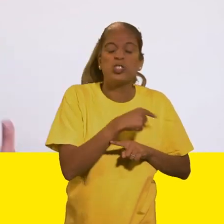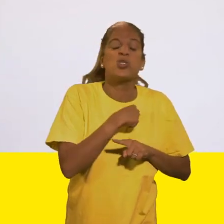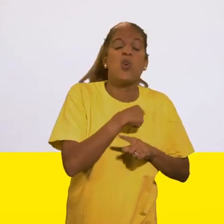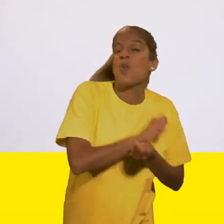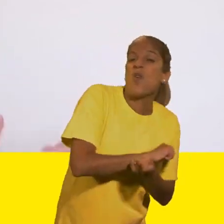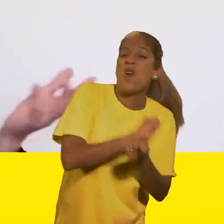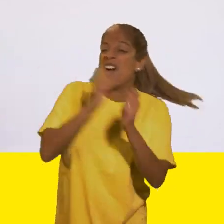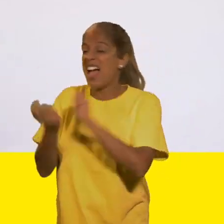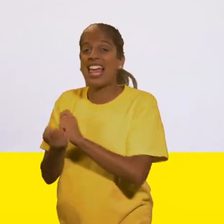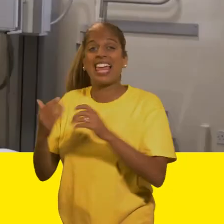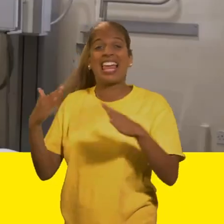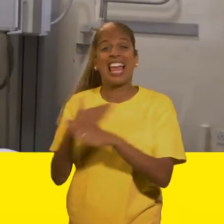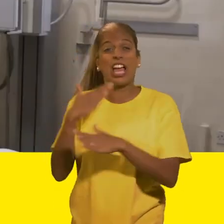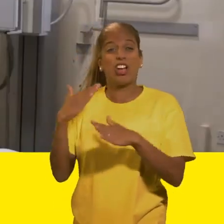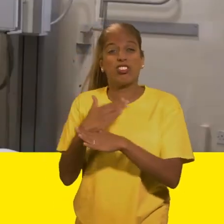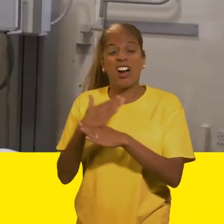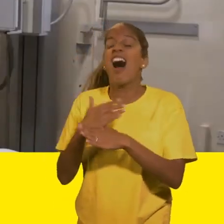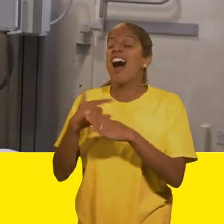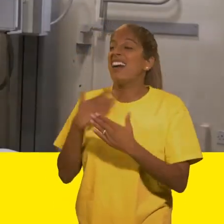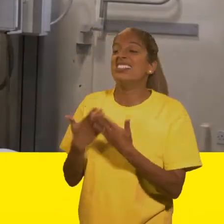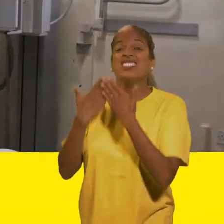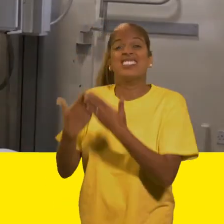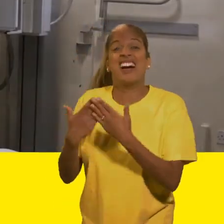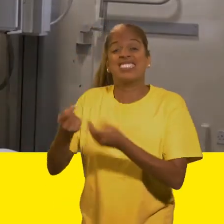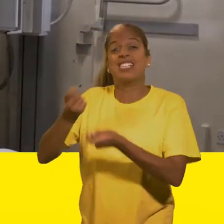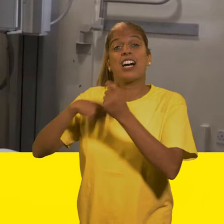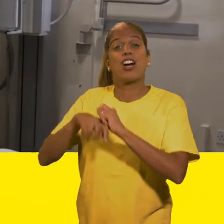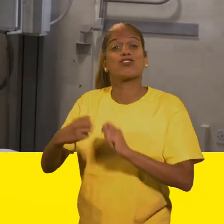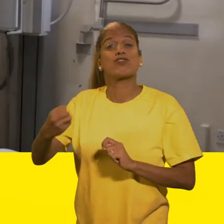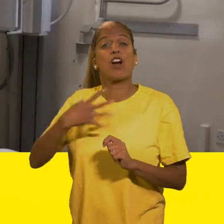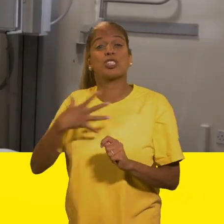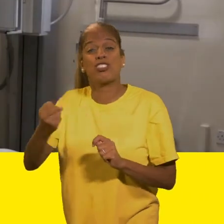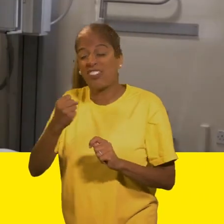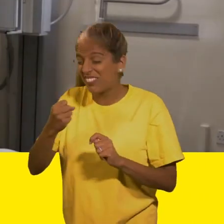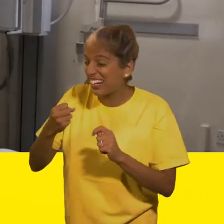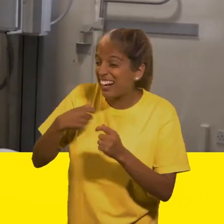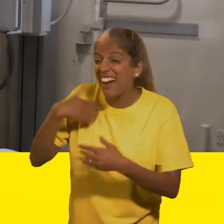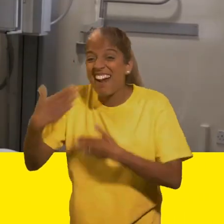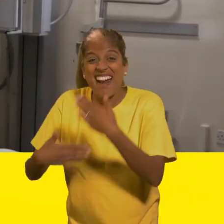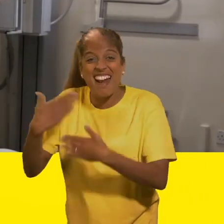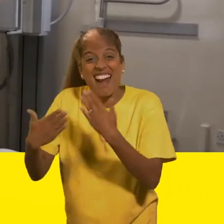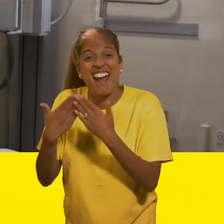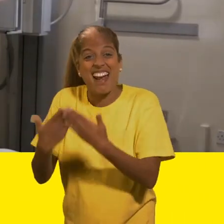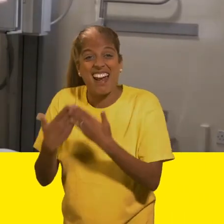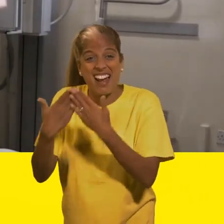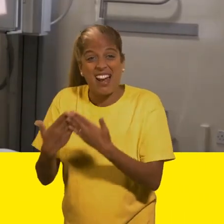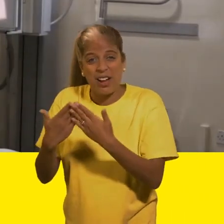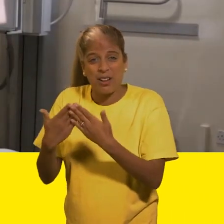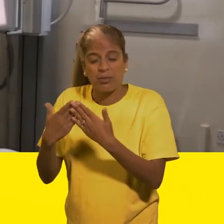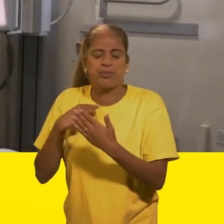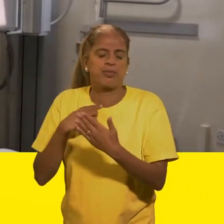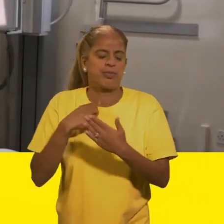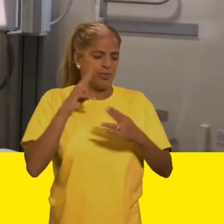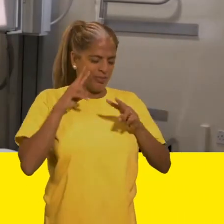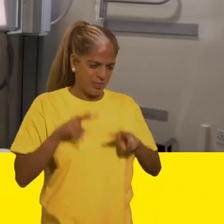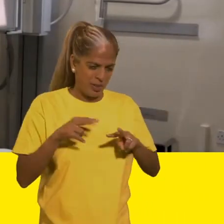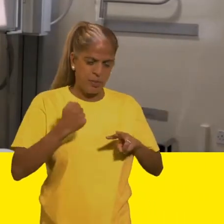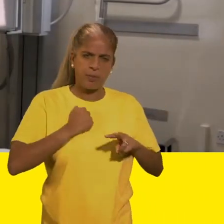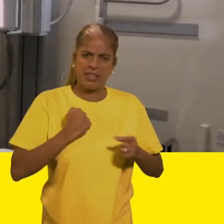right. So I changed career, and I took to studying radiography. Again, it's